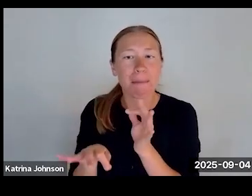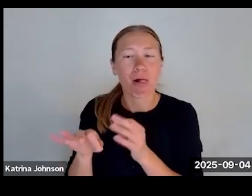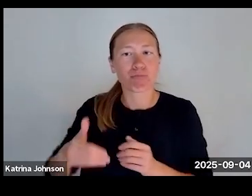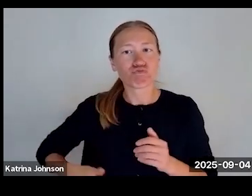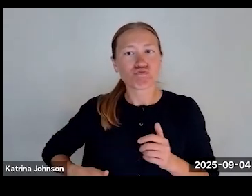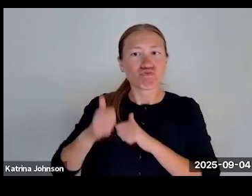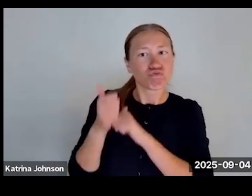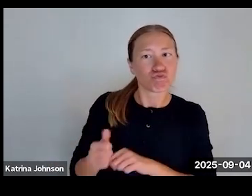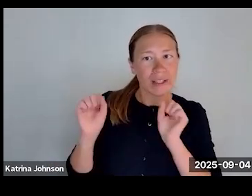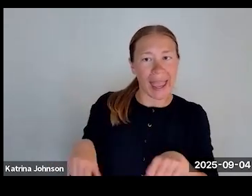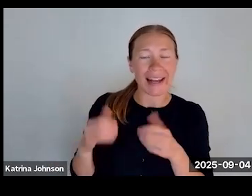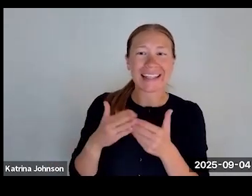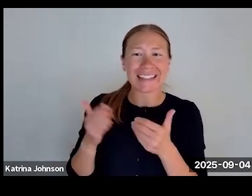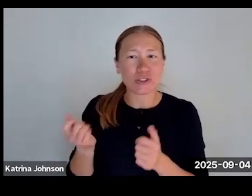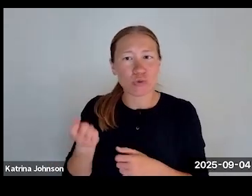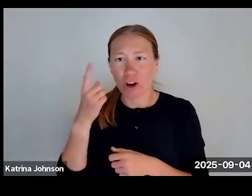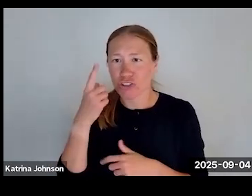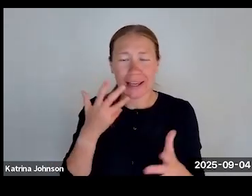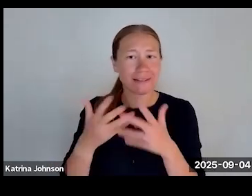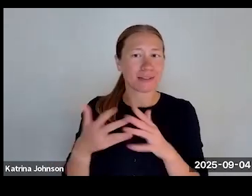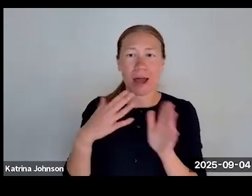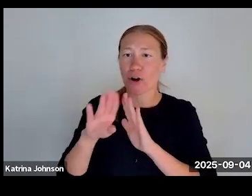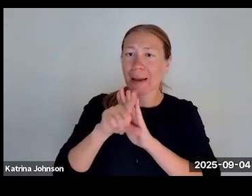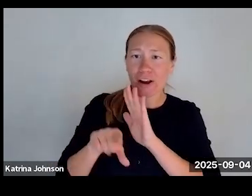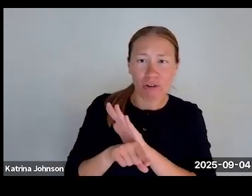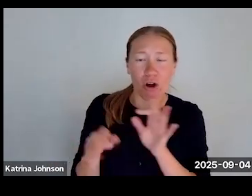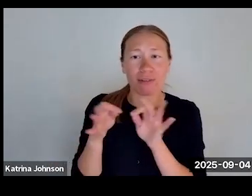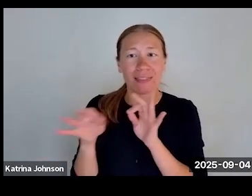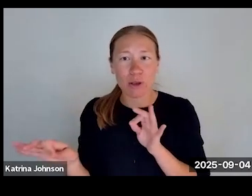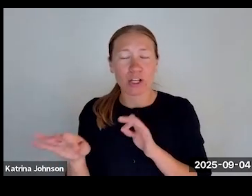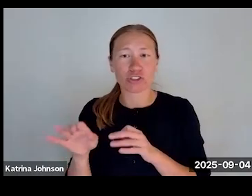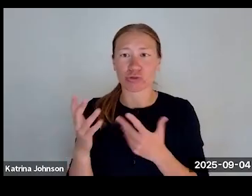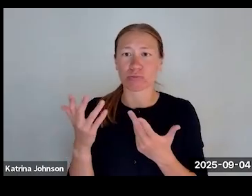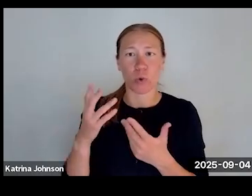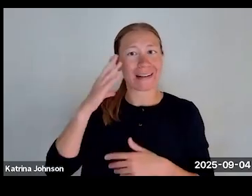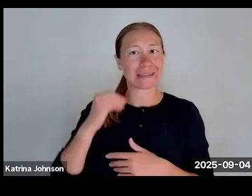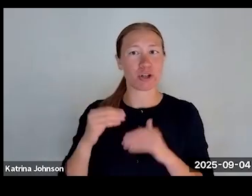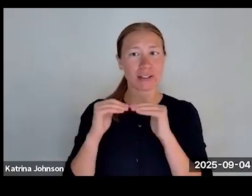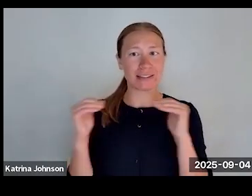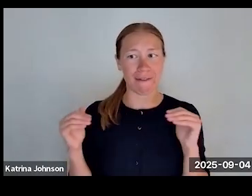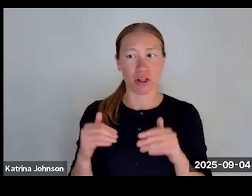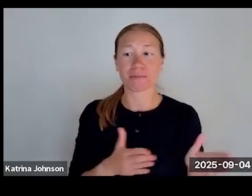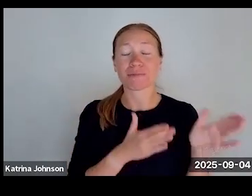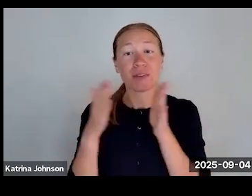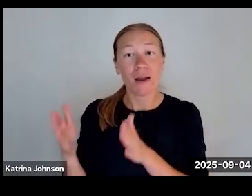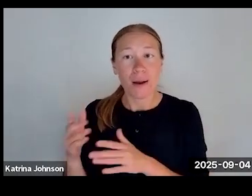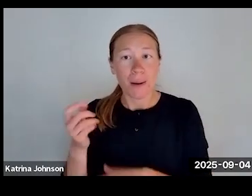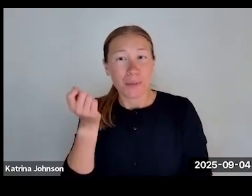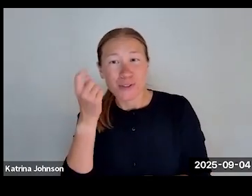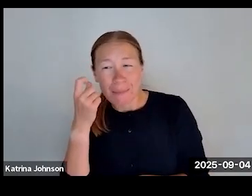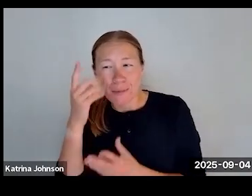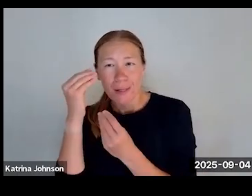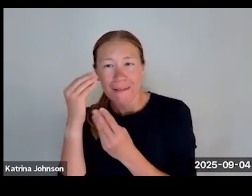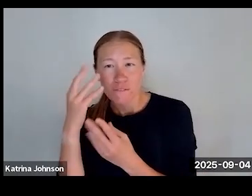understand no matter somebody's background, language, or level of experience. Perceptible information ensures